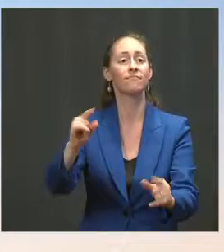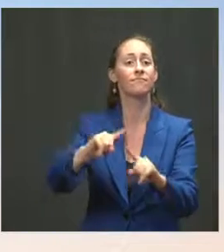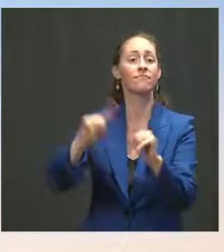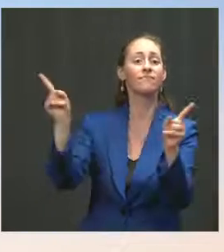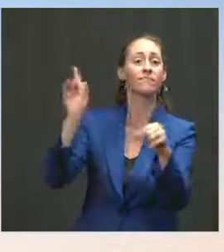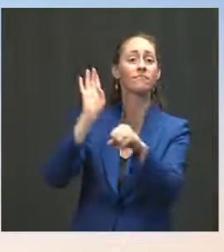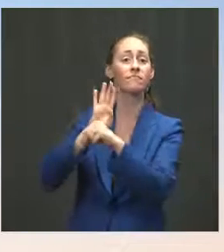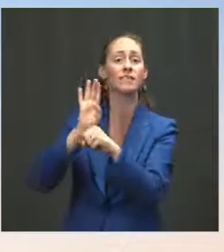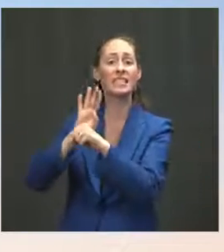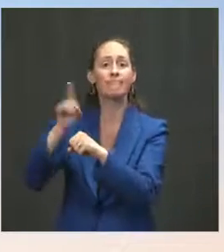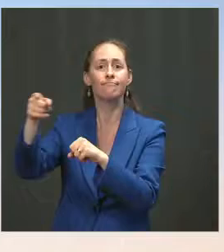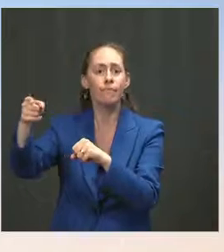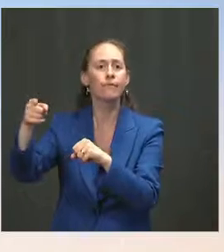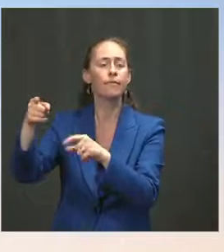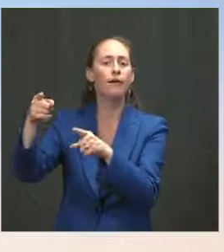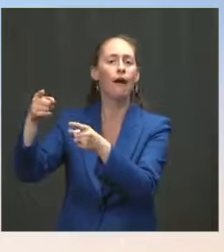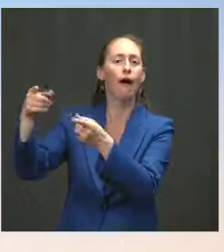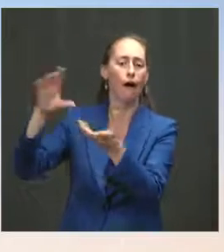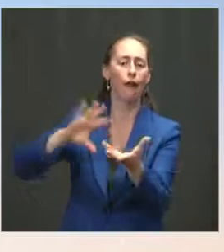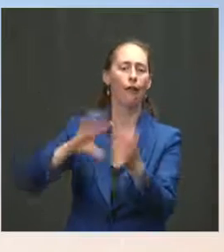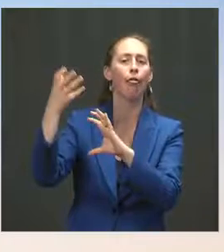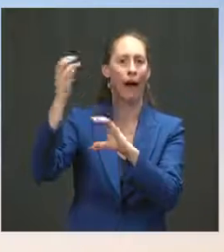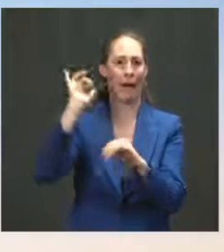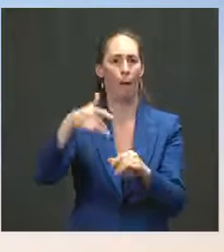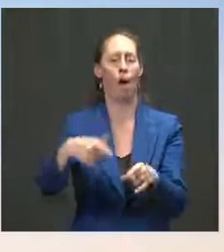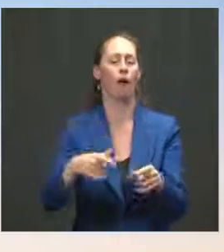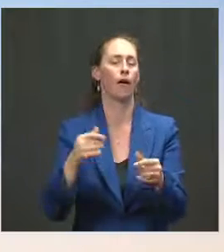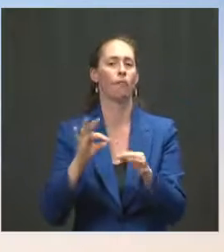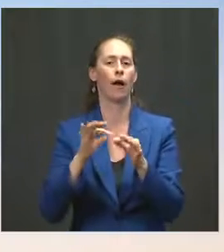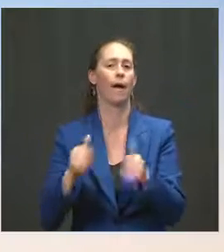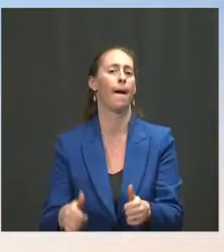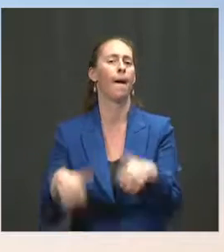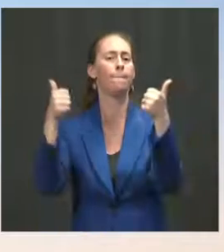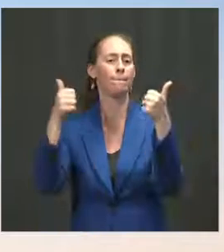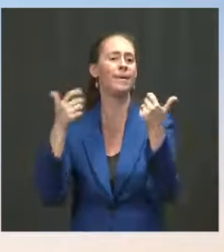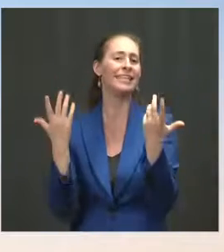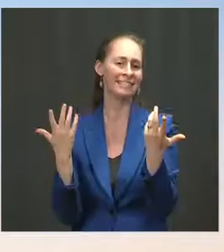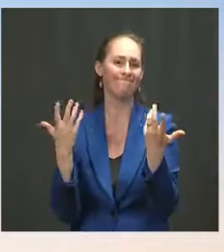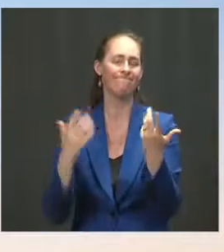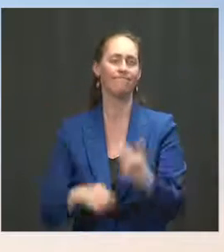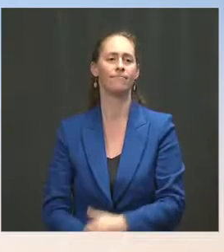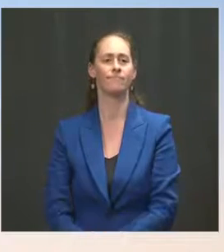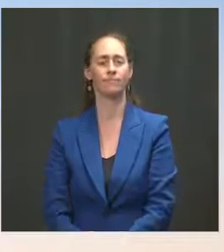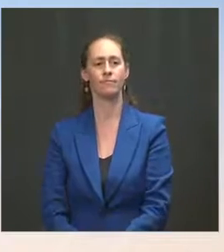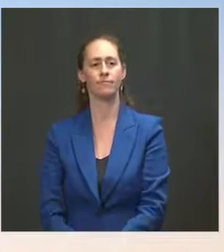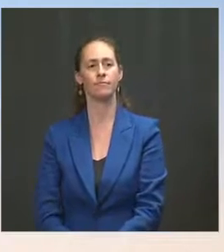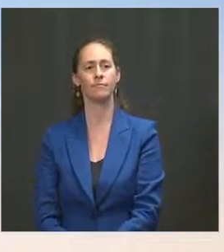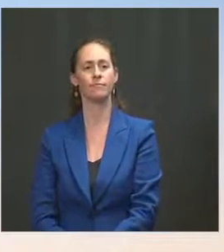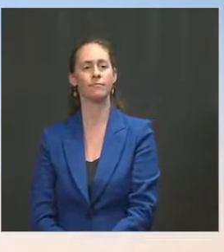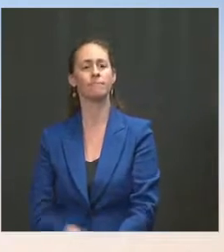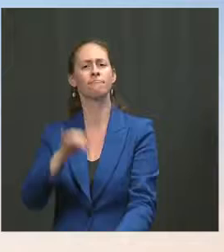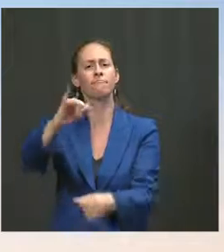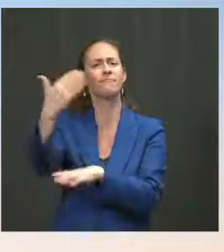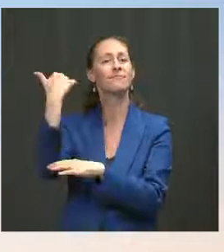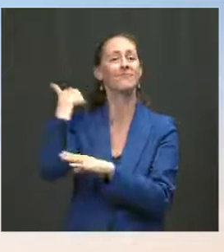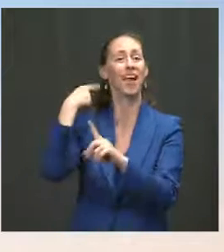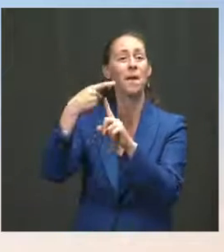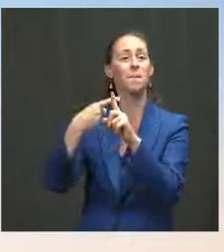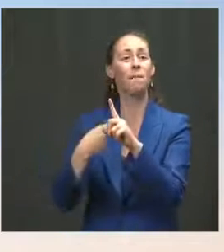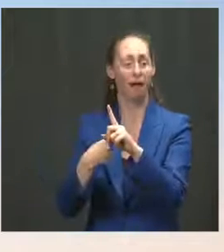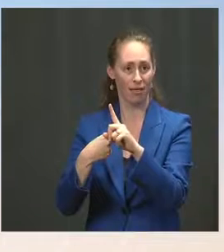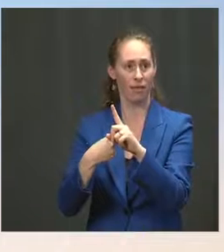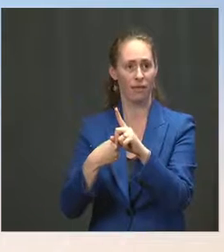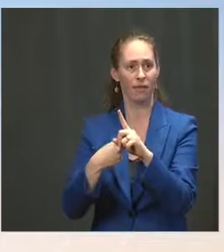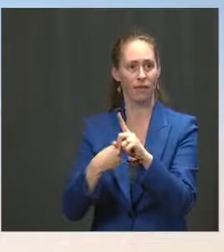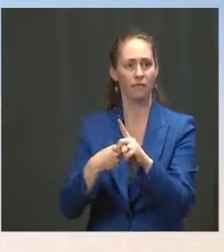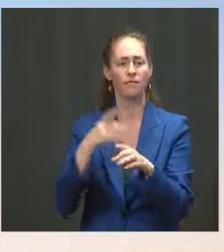a encouraging data as it relates to the used car industry. Last month, it went up by 10%. Now it went up, the